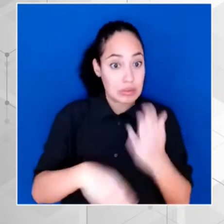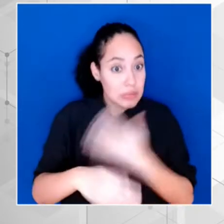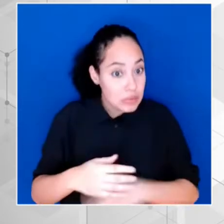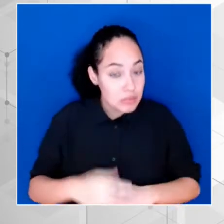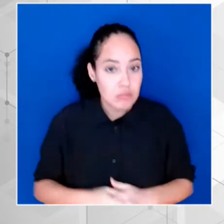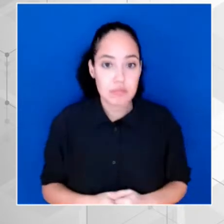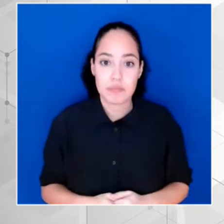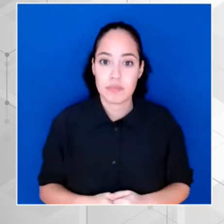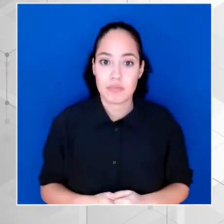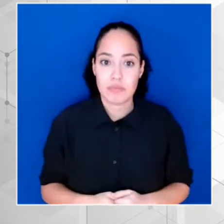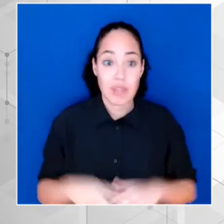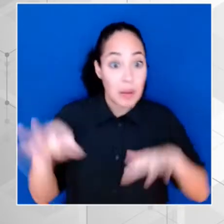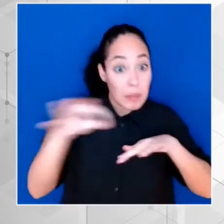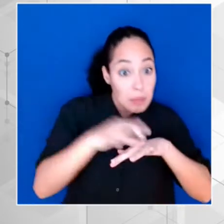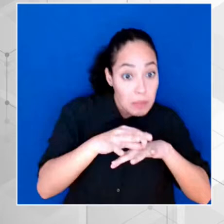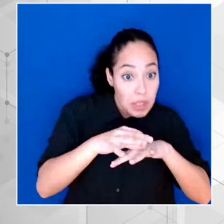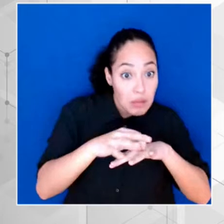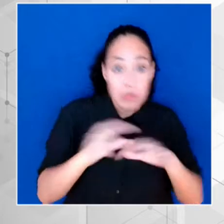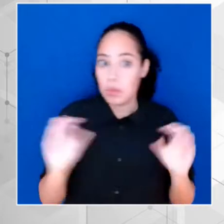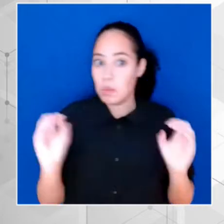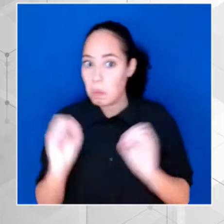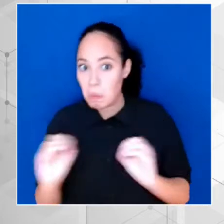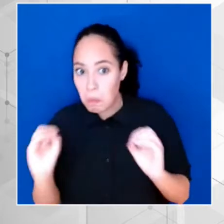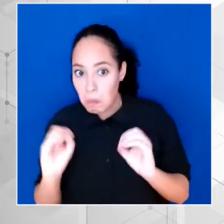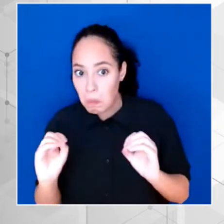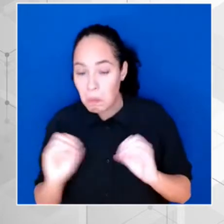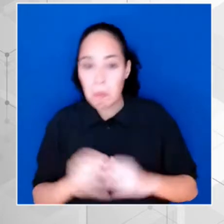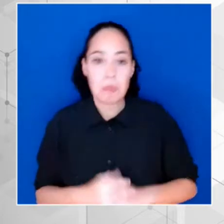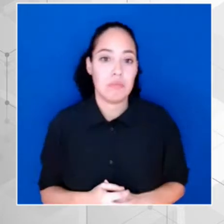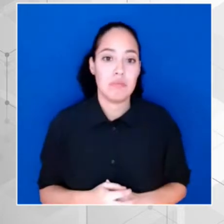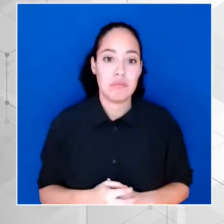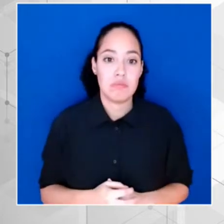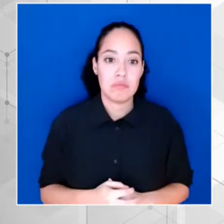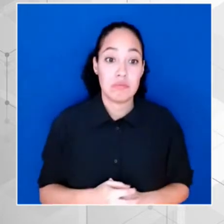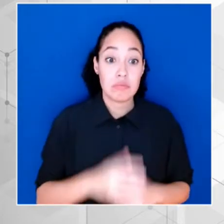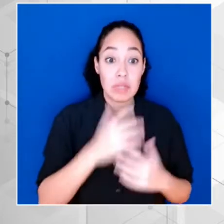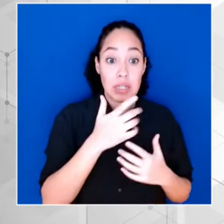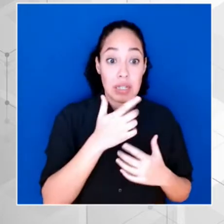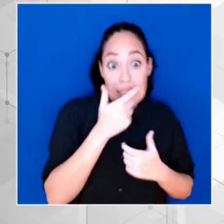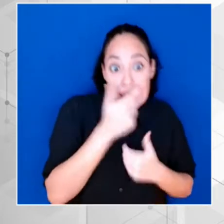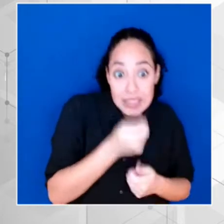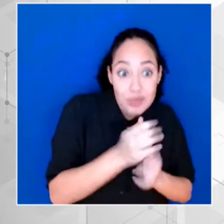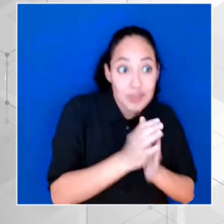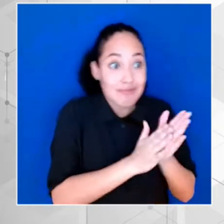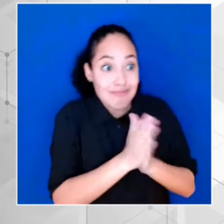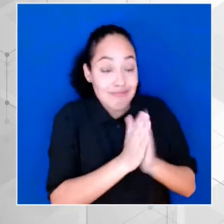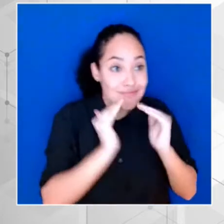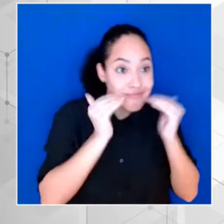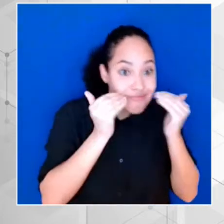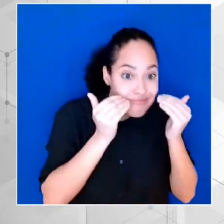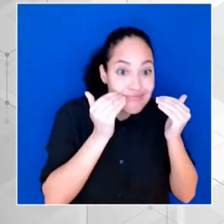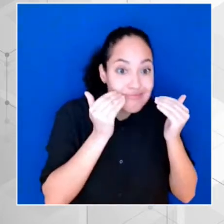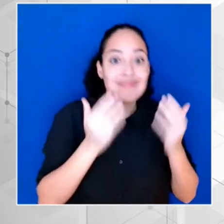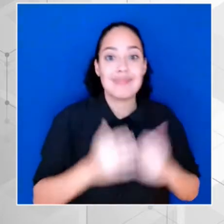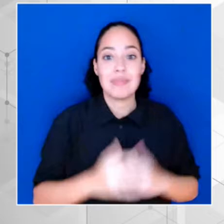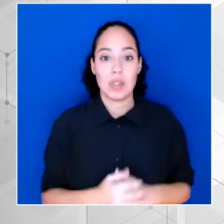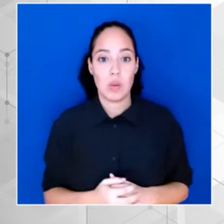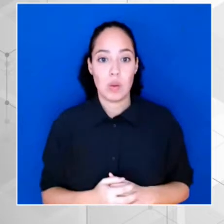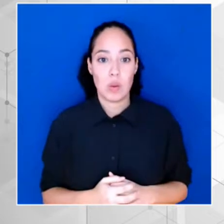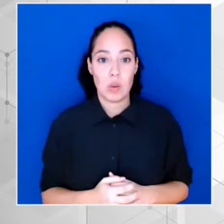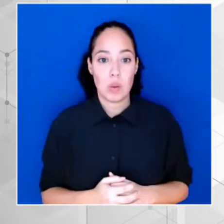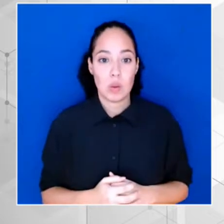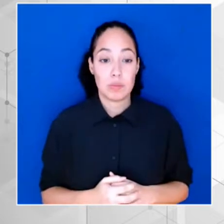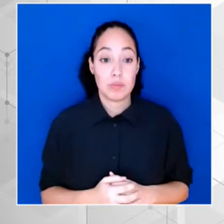status, location, interest, education, or faith. And there's also organizational aspects like your level of your